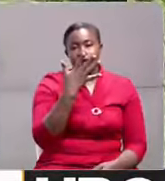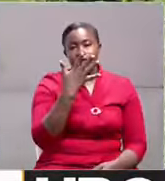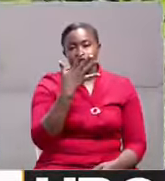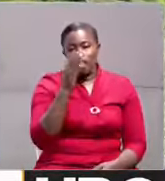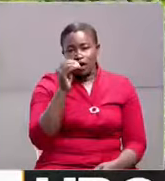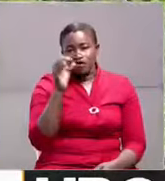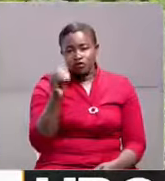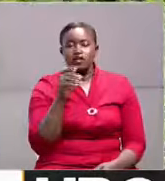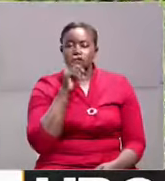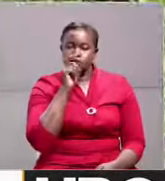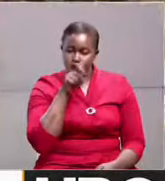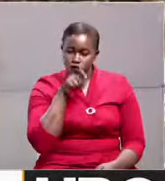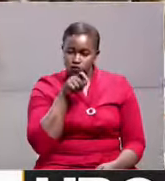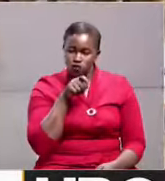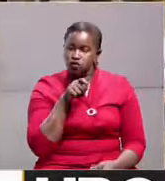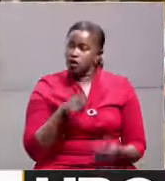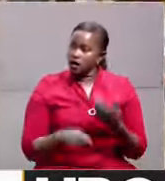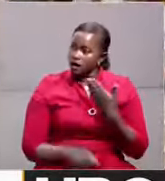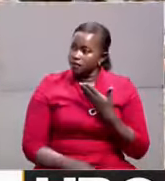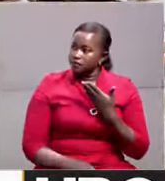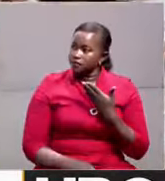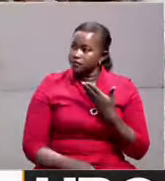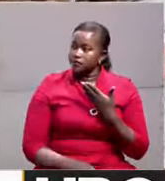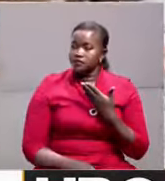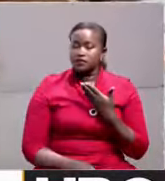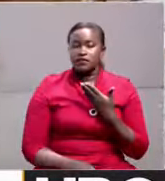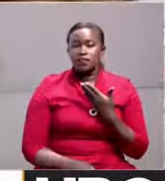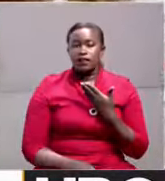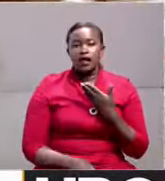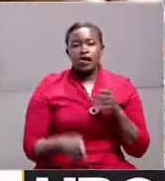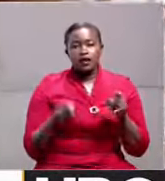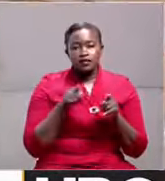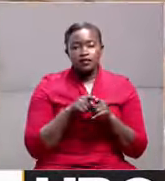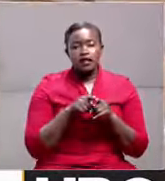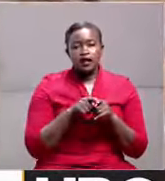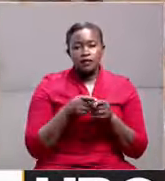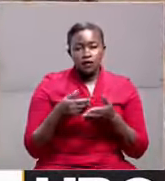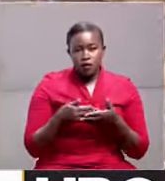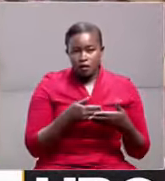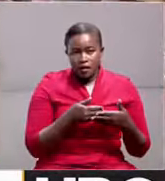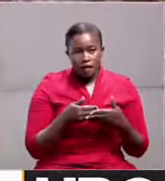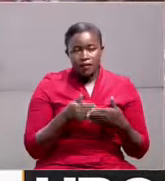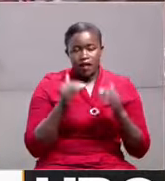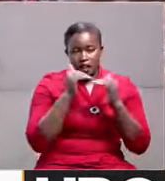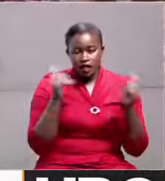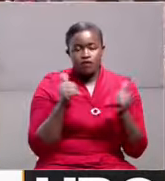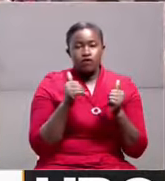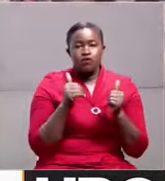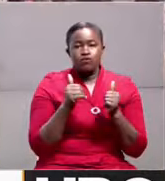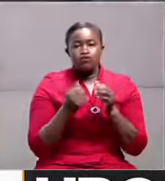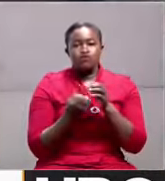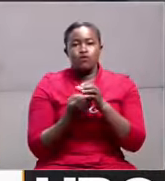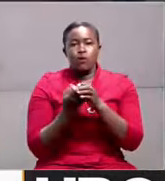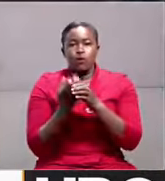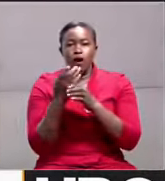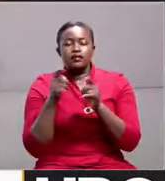8,500 chicken, and they are in a chick stage, grower, and layer. Those which are laying